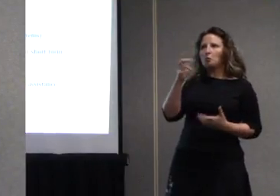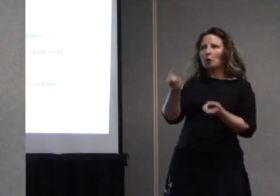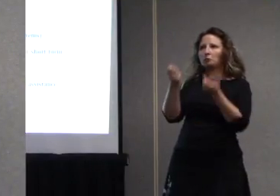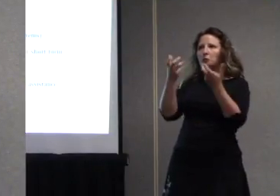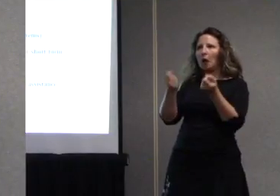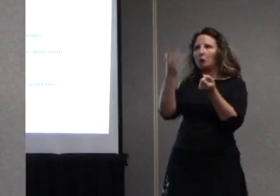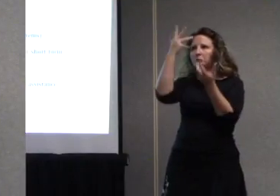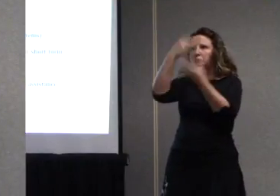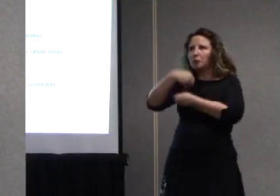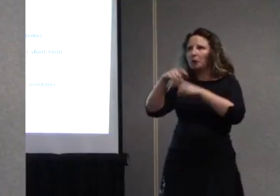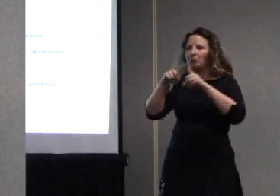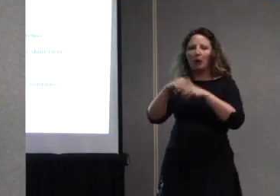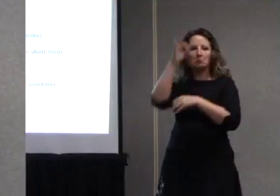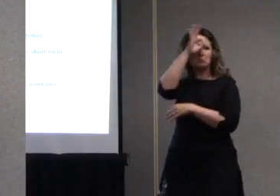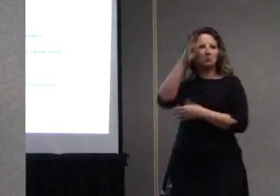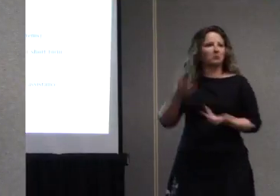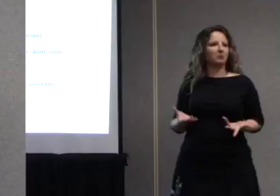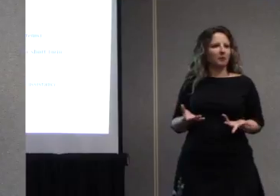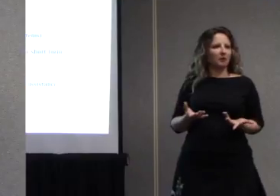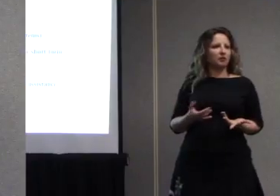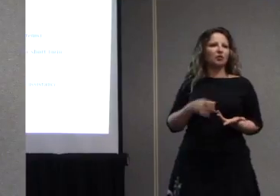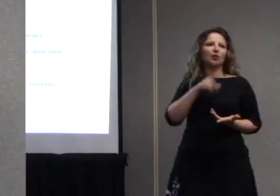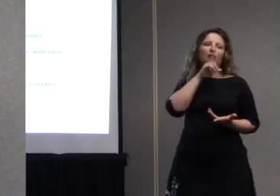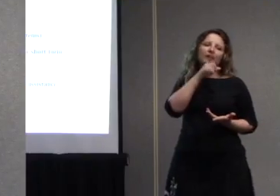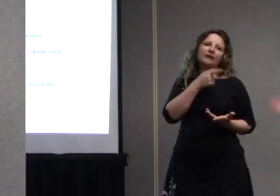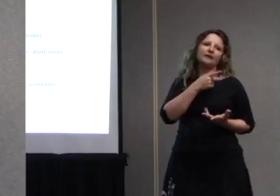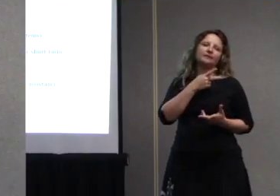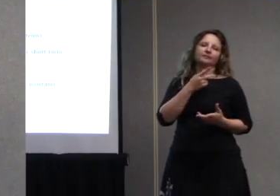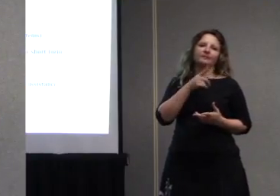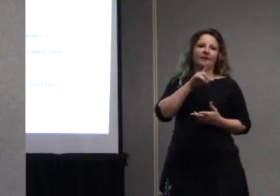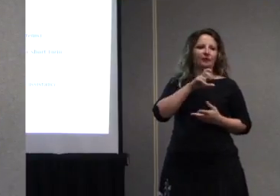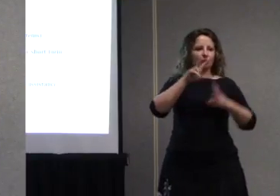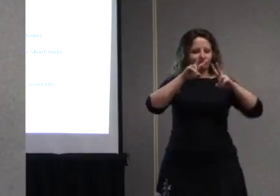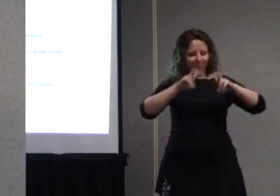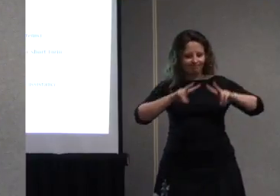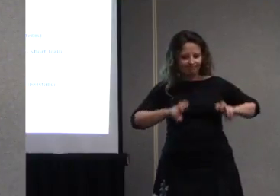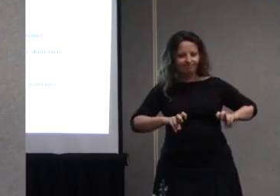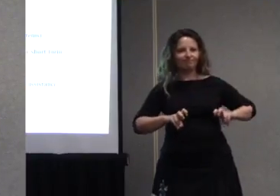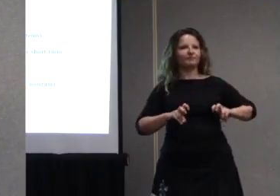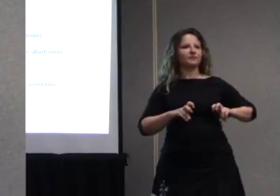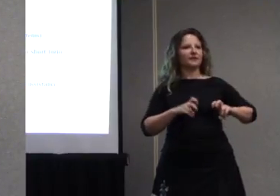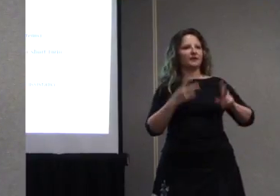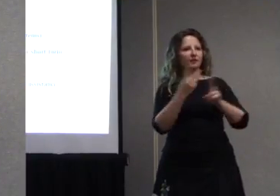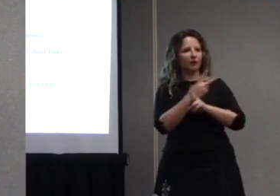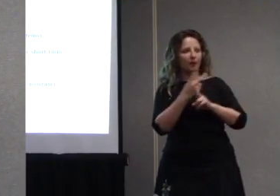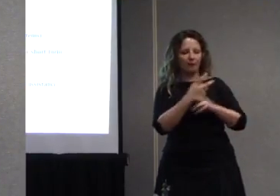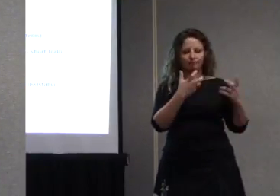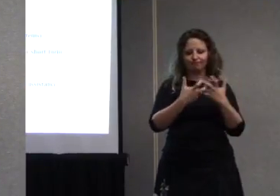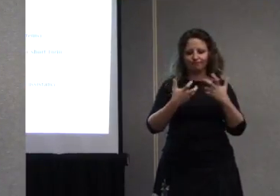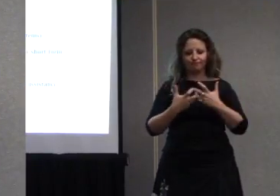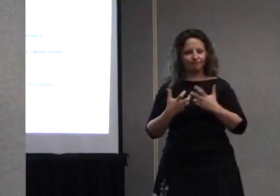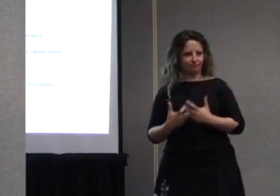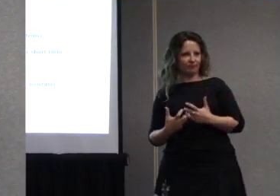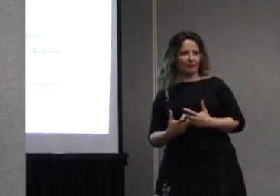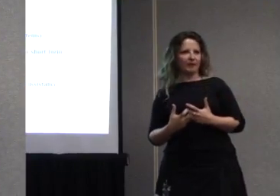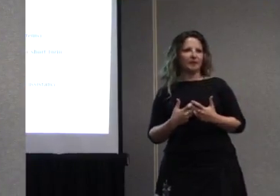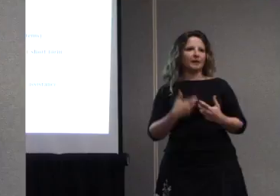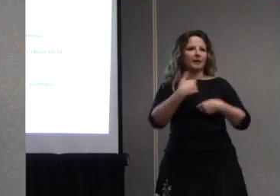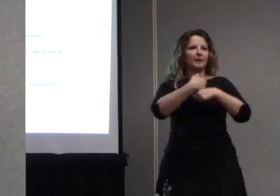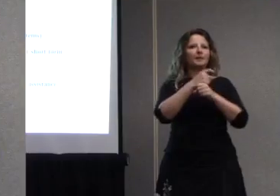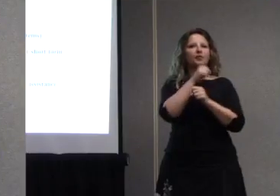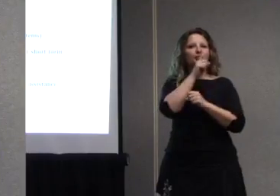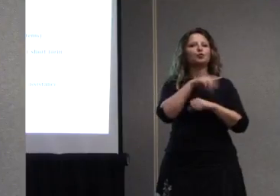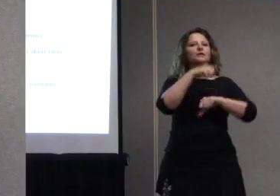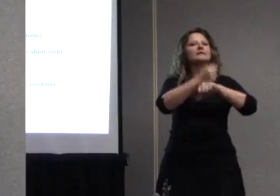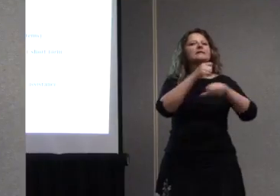was. So they didn't take all the care that Deb, and Jared, and Joe, and all the other participants are doing with